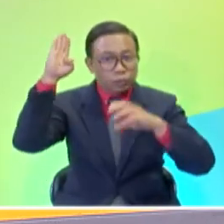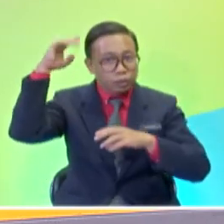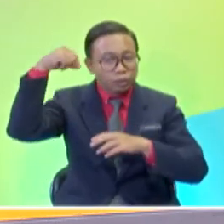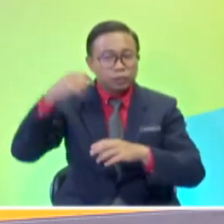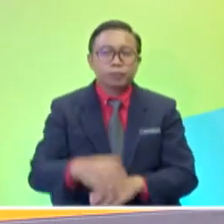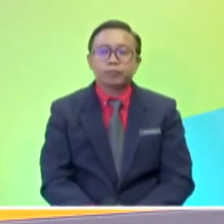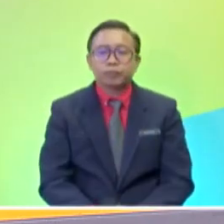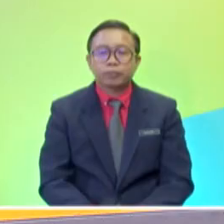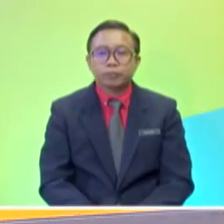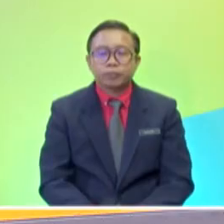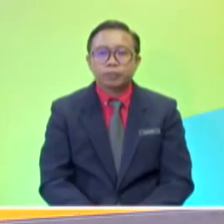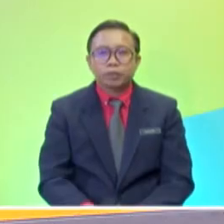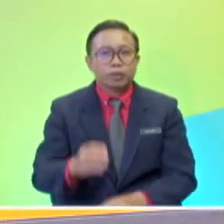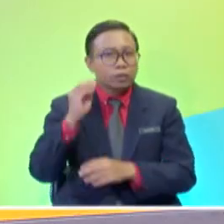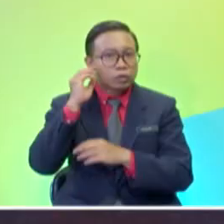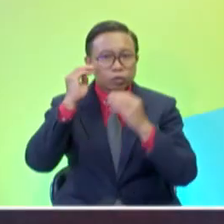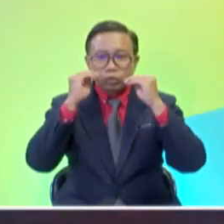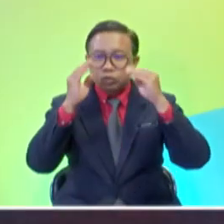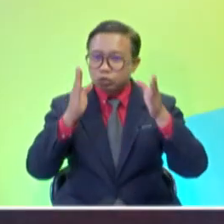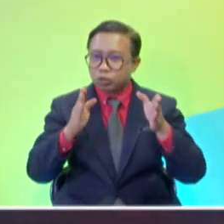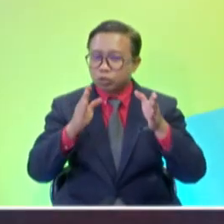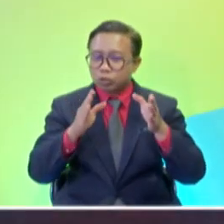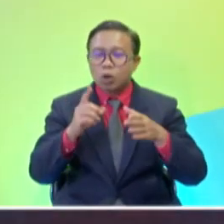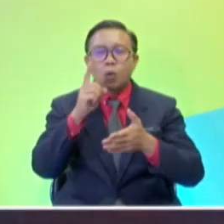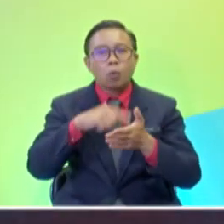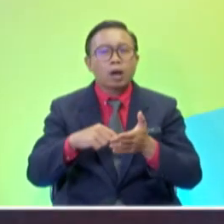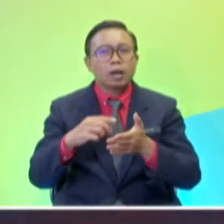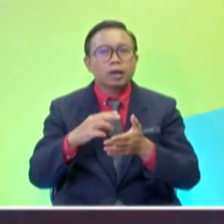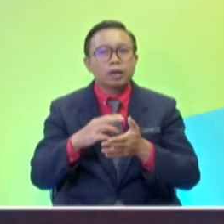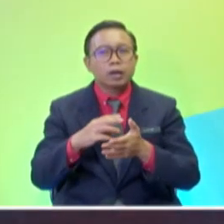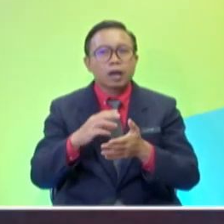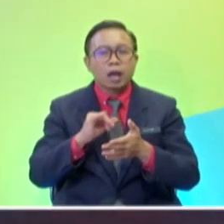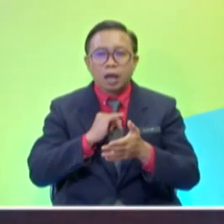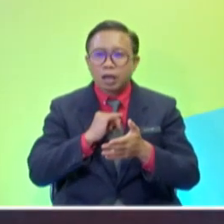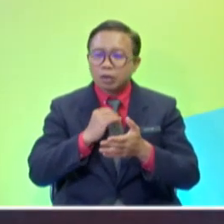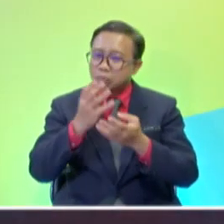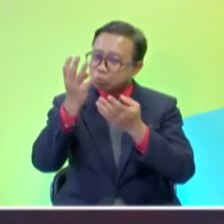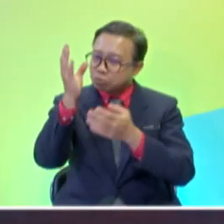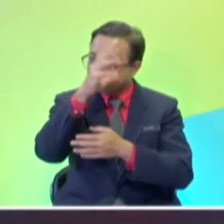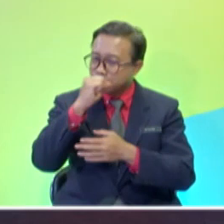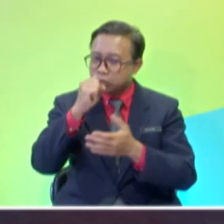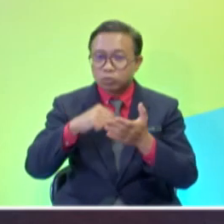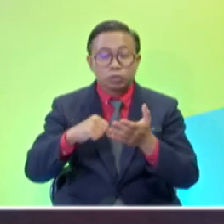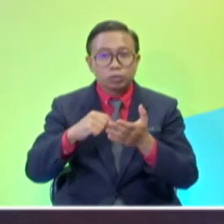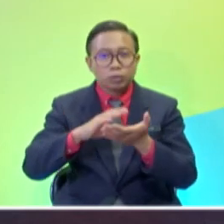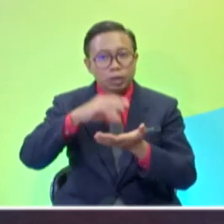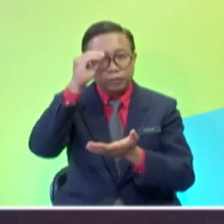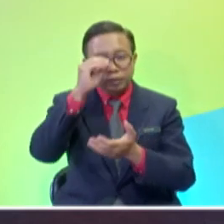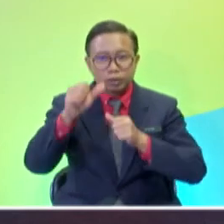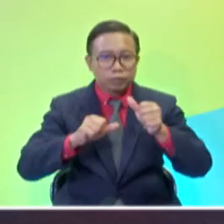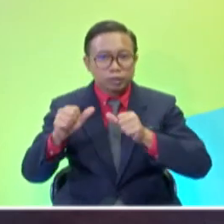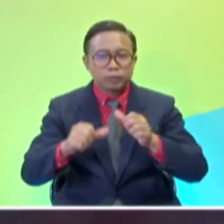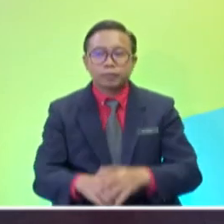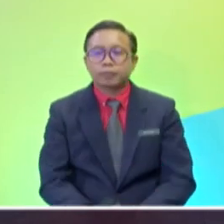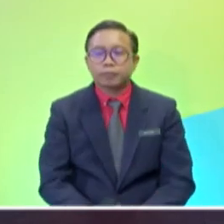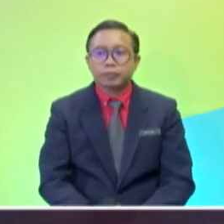Okay, Teacher Ima, for this segment, I'm wondering what activity are we doing? Okay, hi